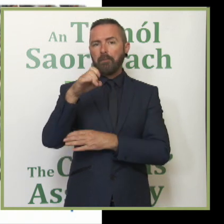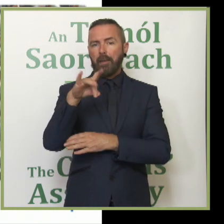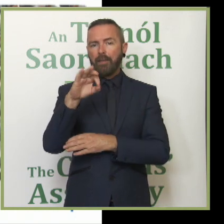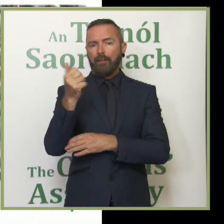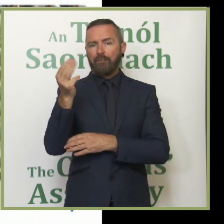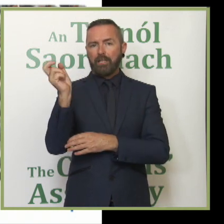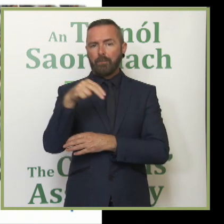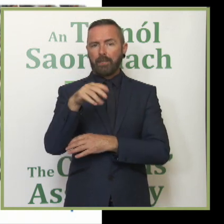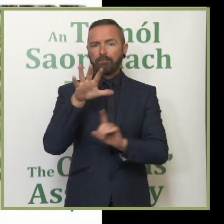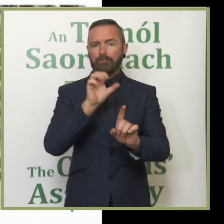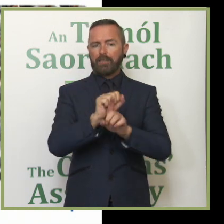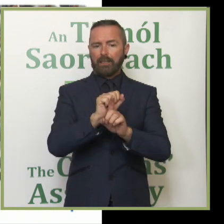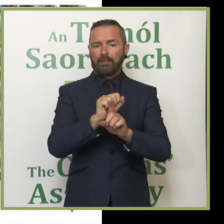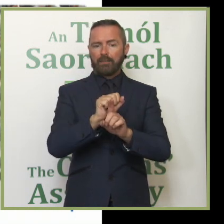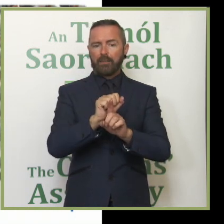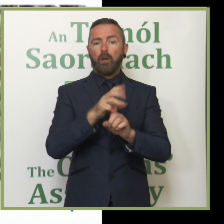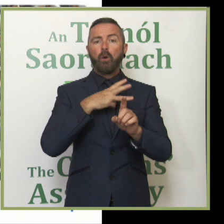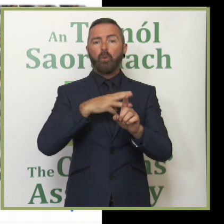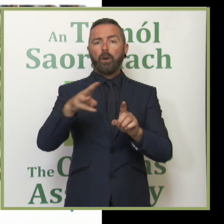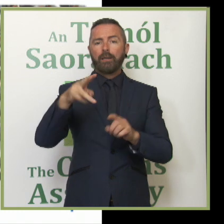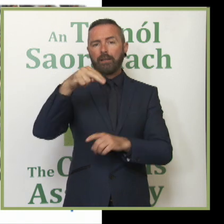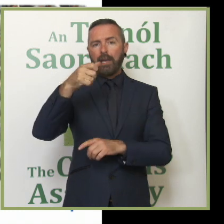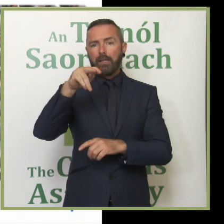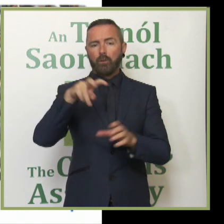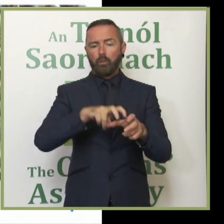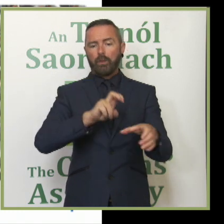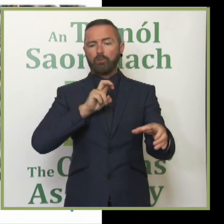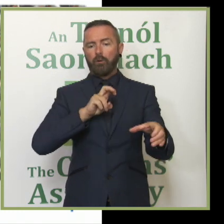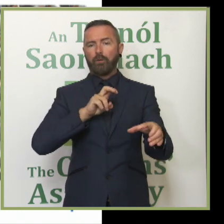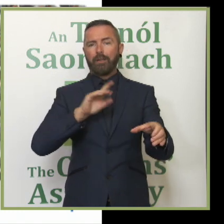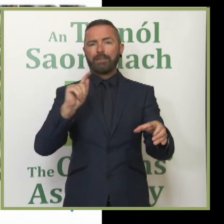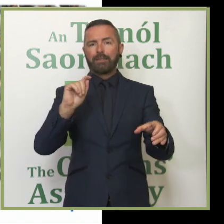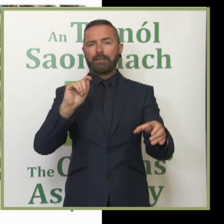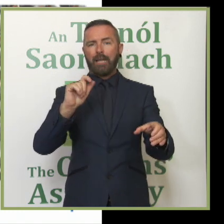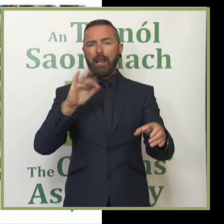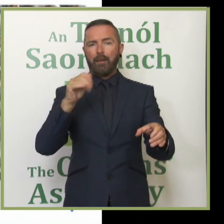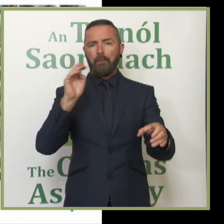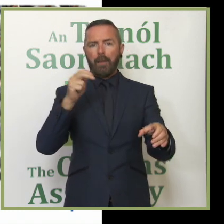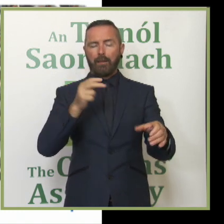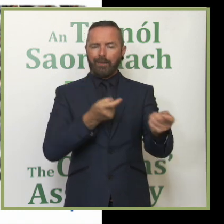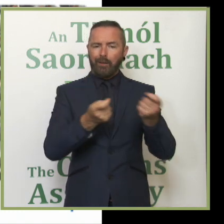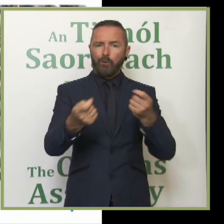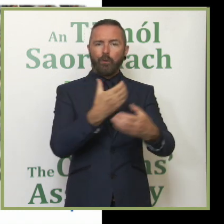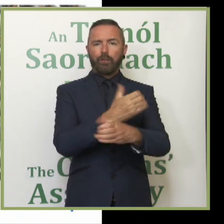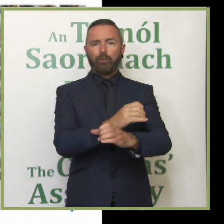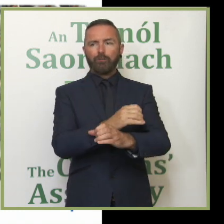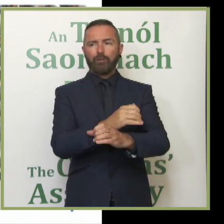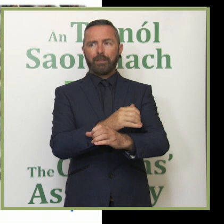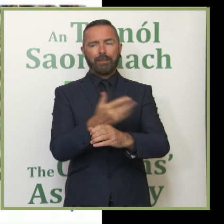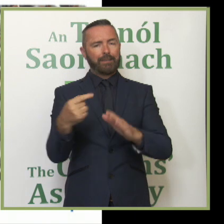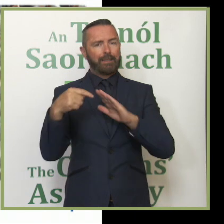withdrawal of NATO forces in August 2021, the Taliban have gained control of the country, and this has deepened the economic and humanitarian